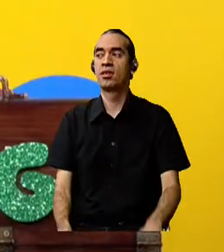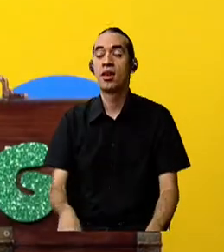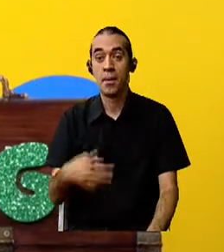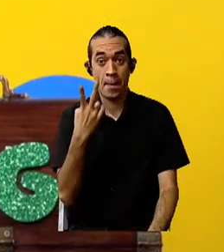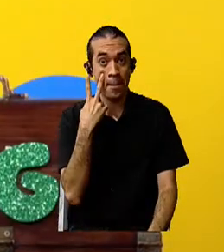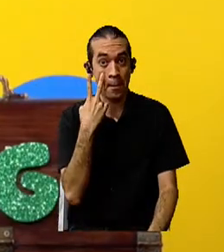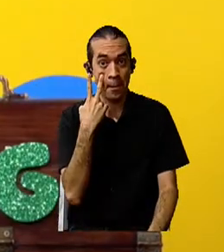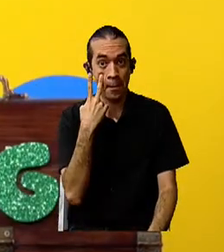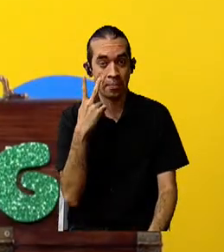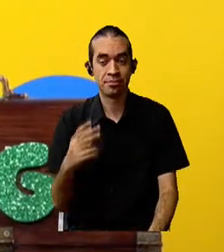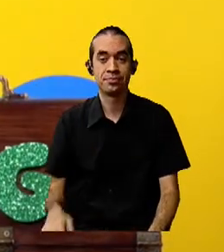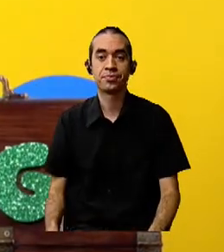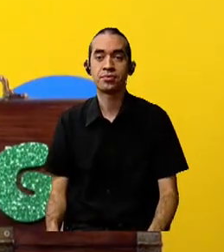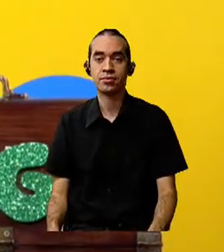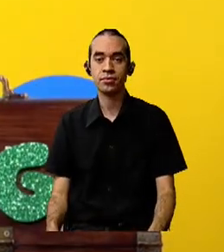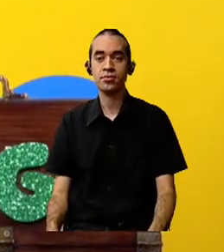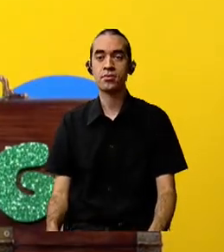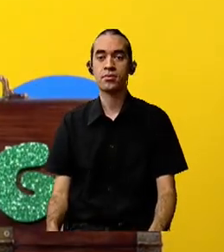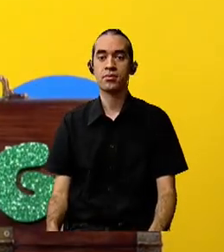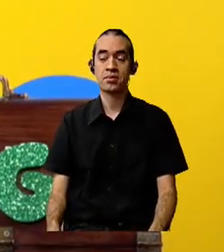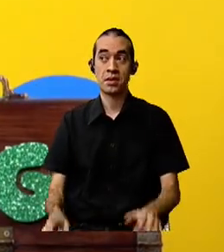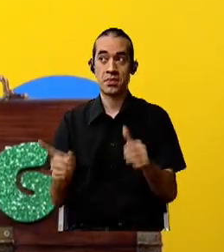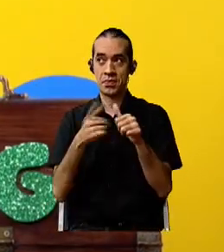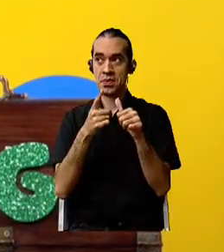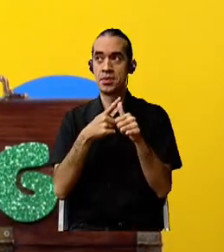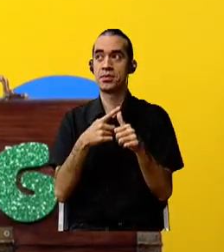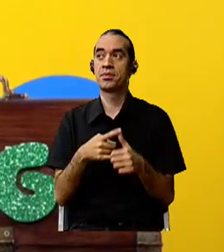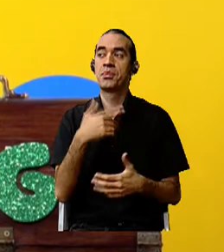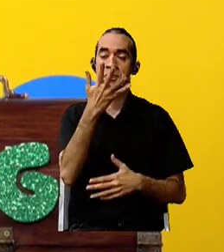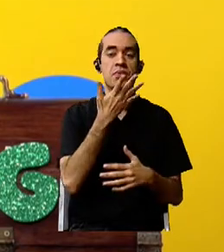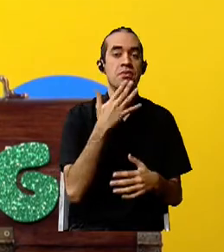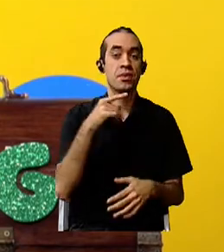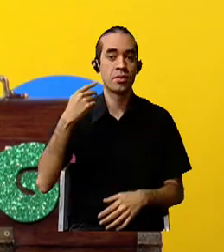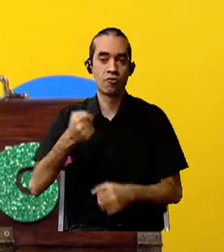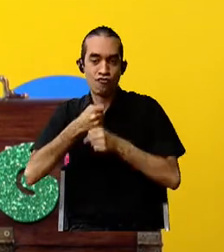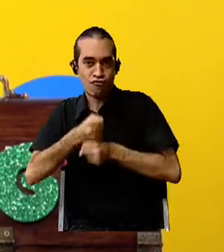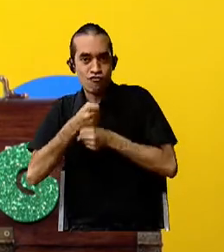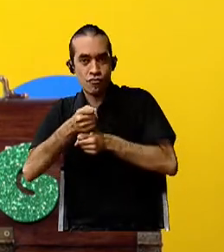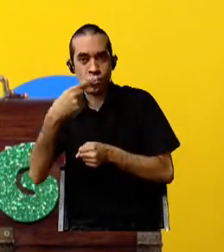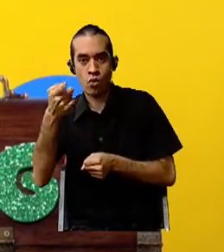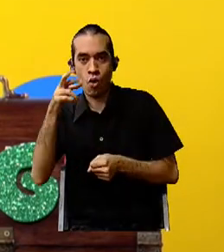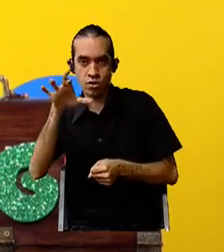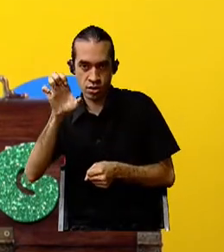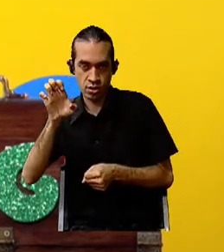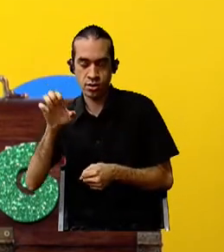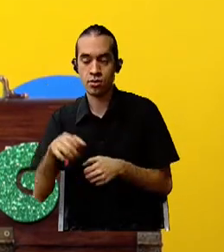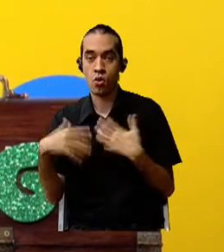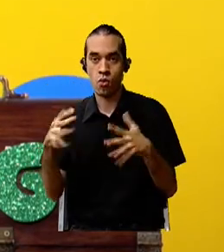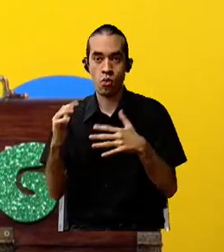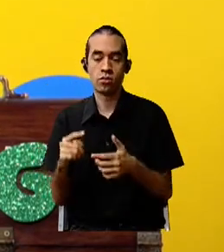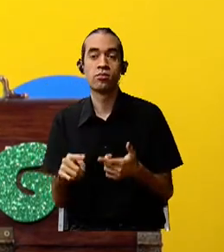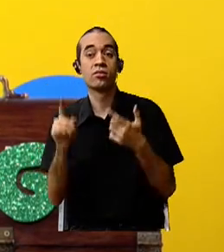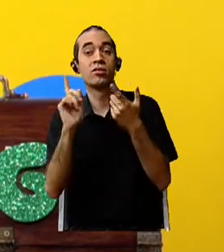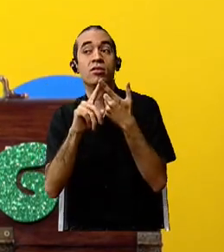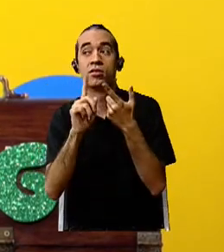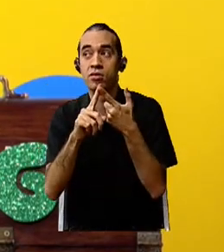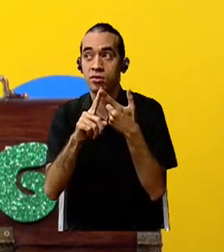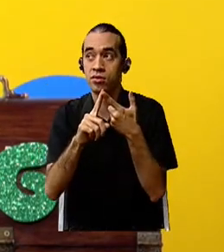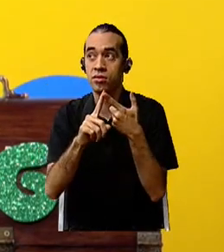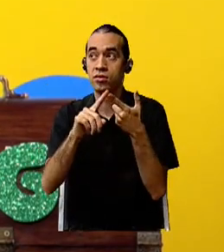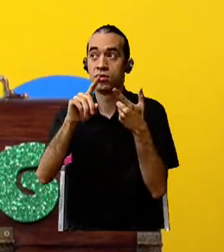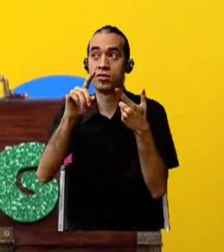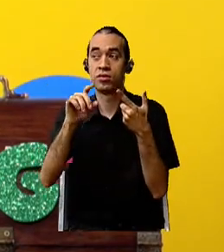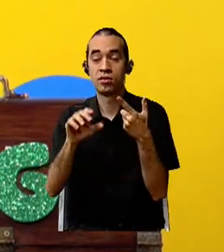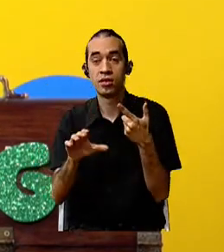Look, Chuli, before we go to the colors, we have a horse. Oh, Jesus Christ. We have a